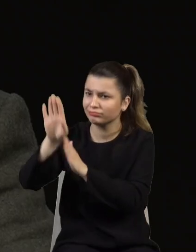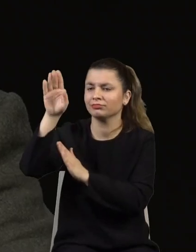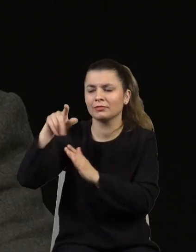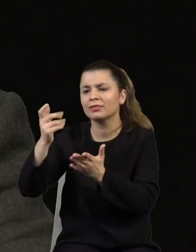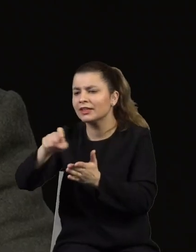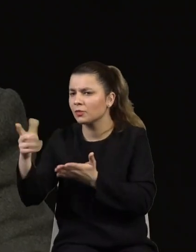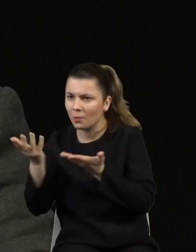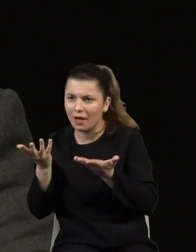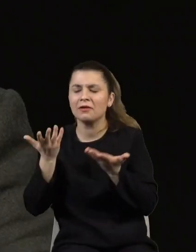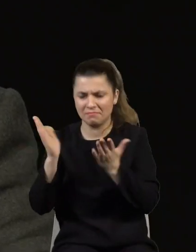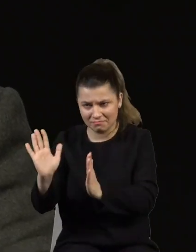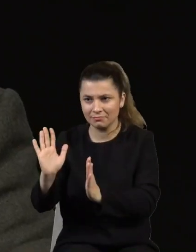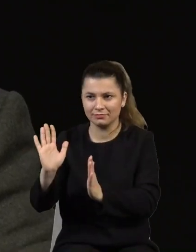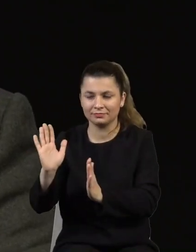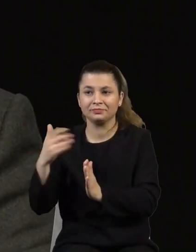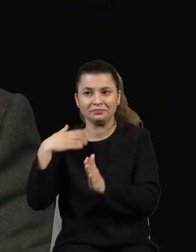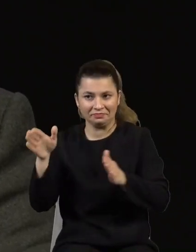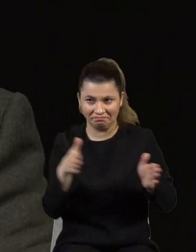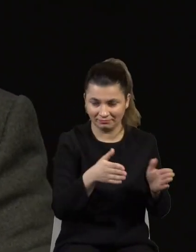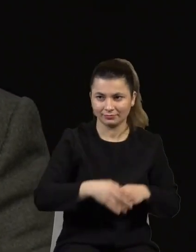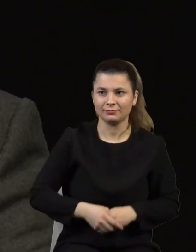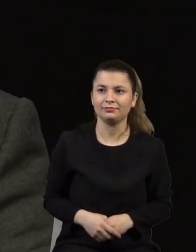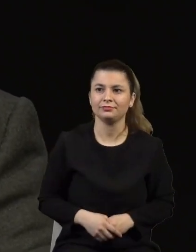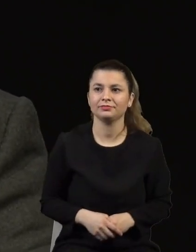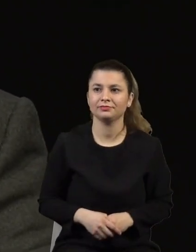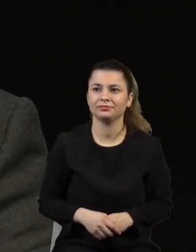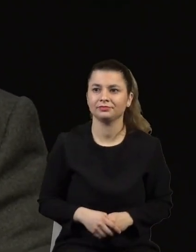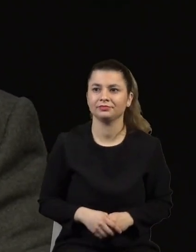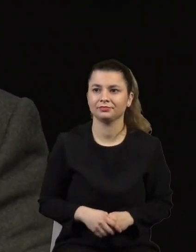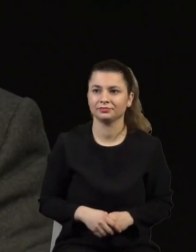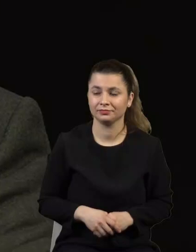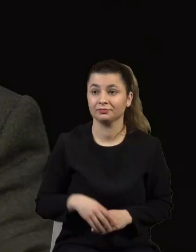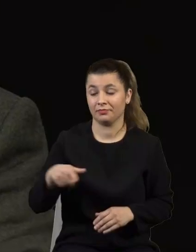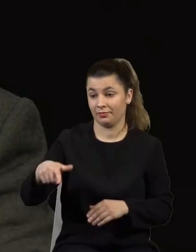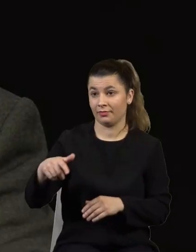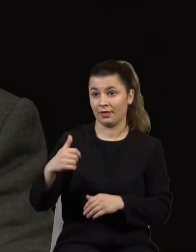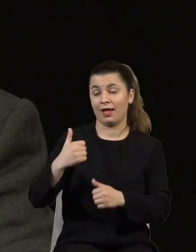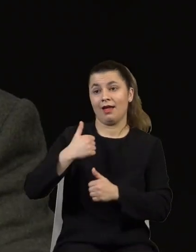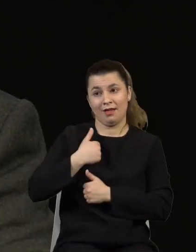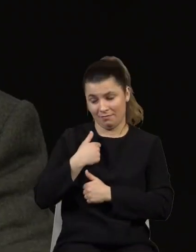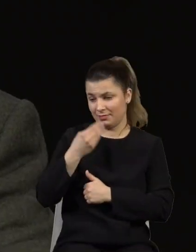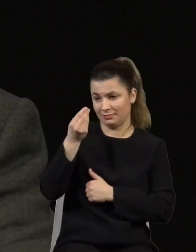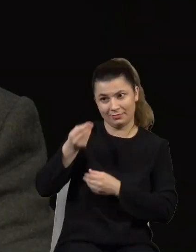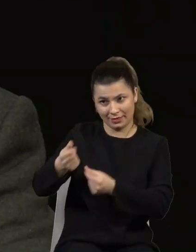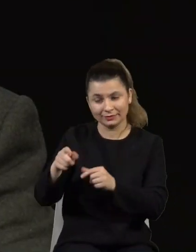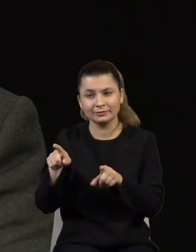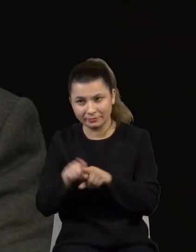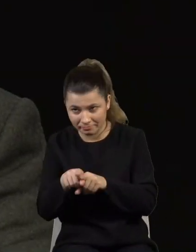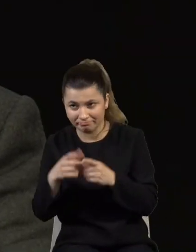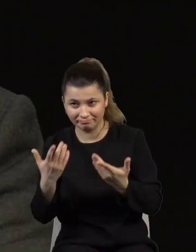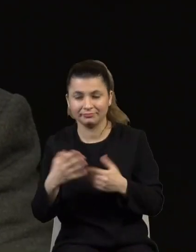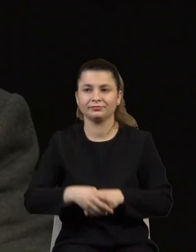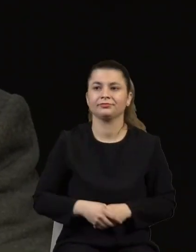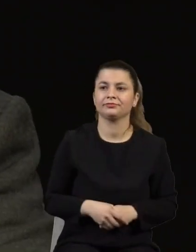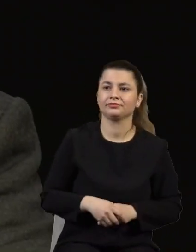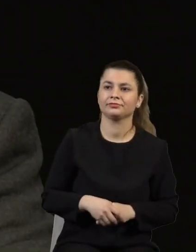requirements in terms of military funding and financing. I mean, just from an EIB perspective, just to give. EIB